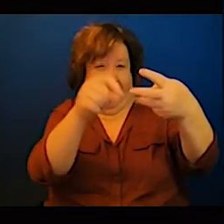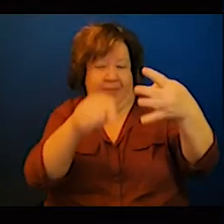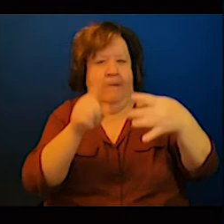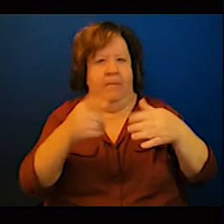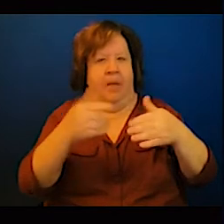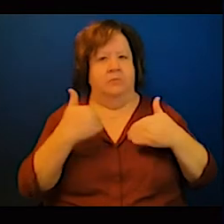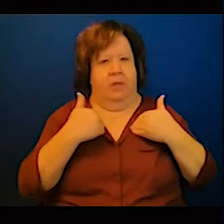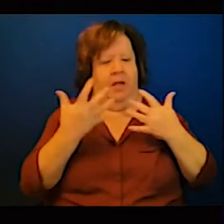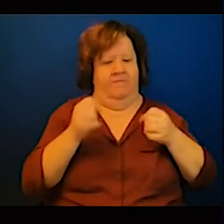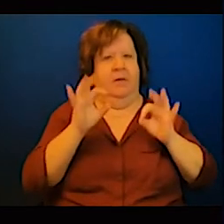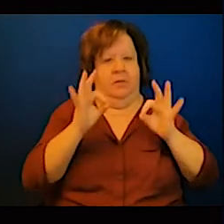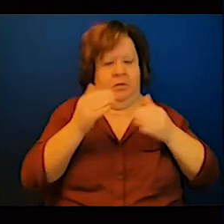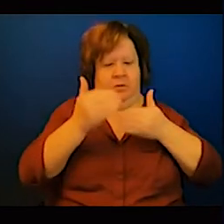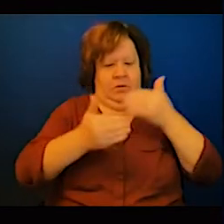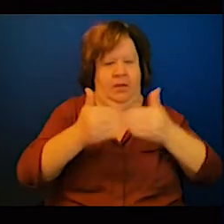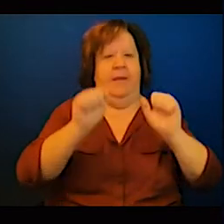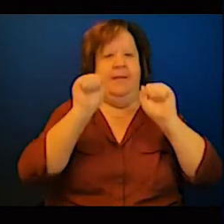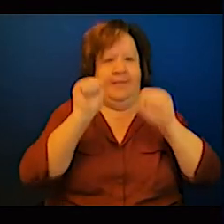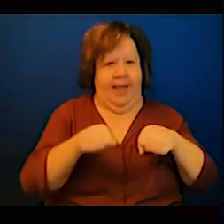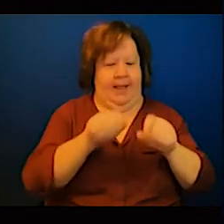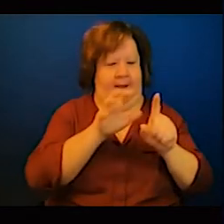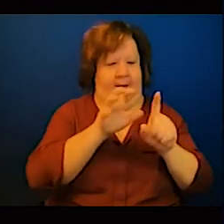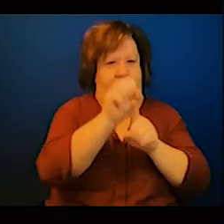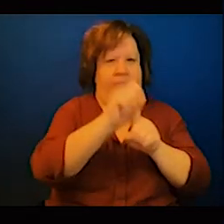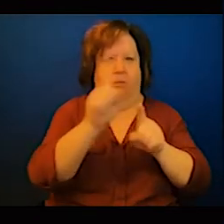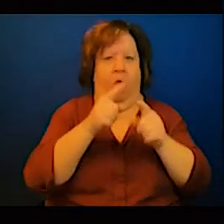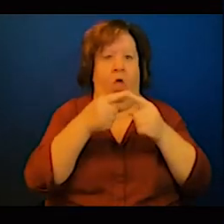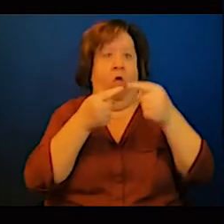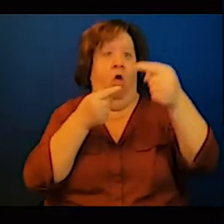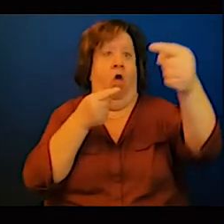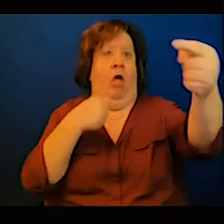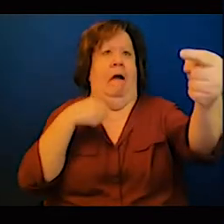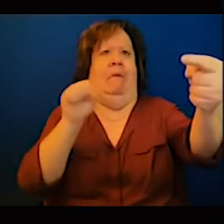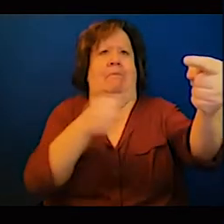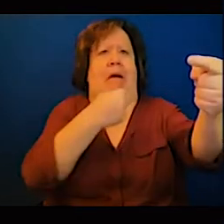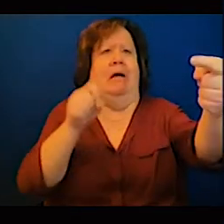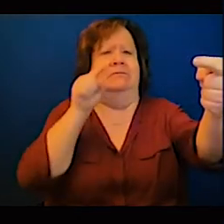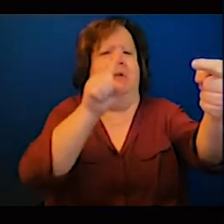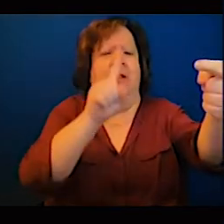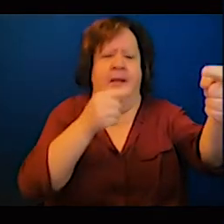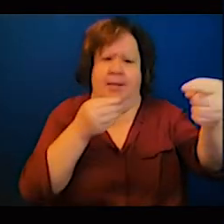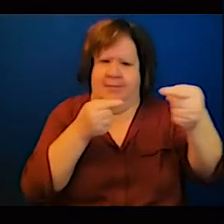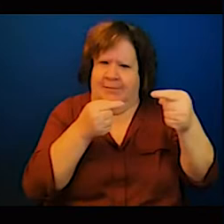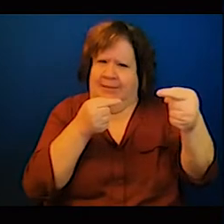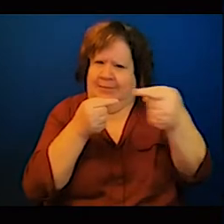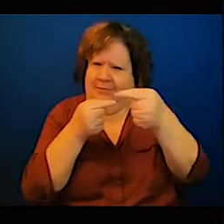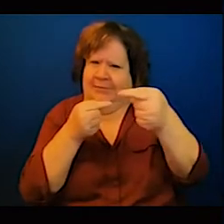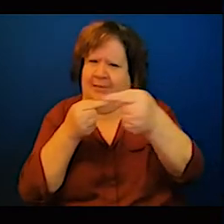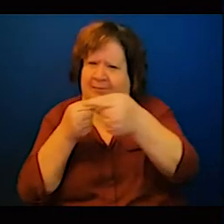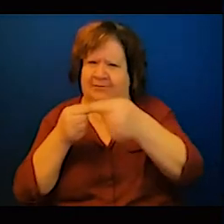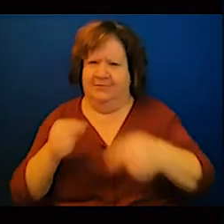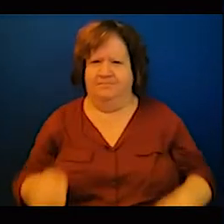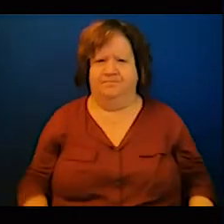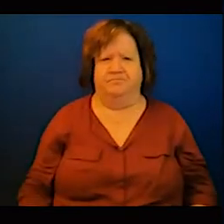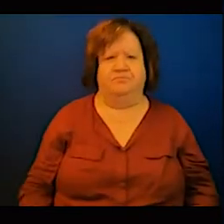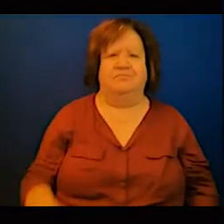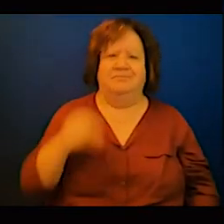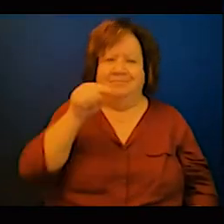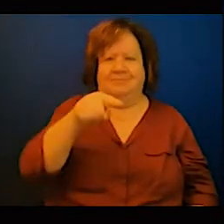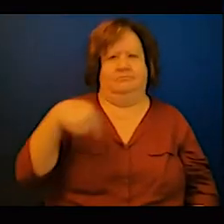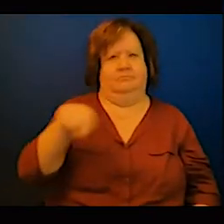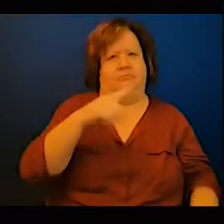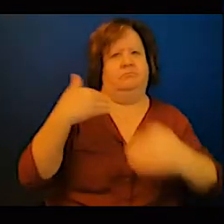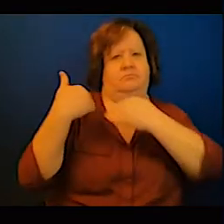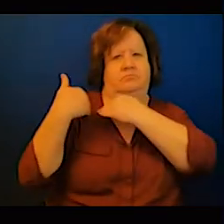the COP26 undertakings if we have to achieve the commitments we are